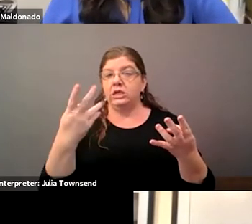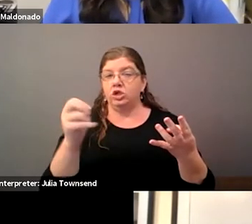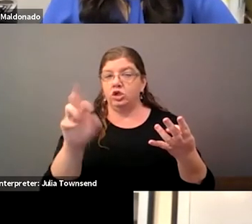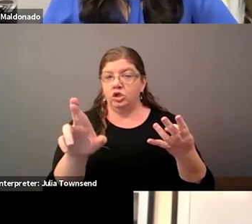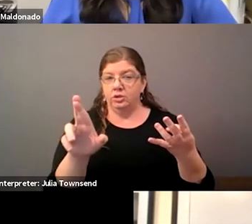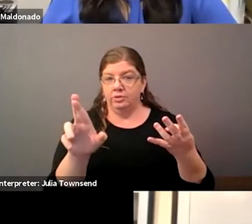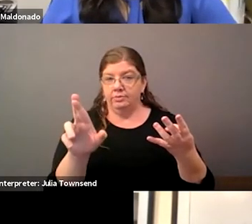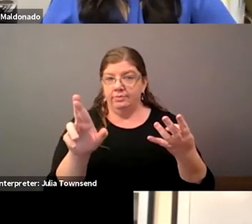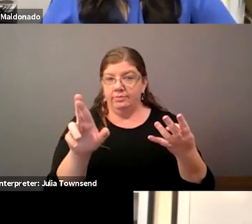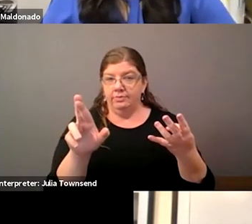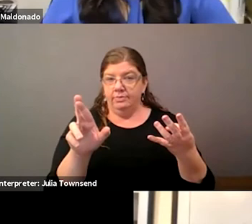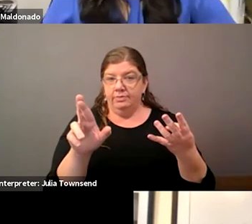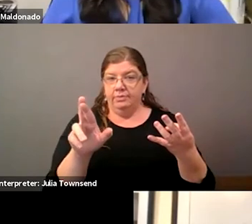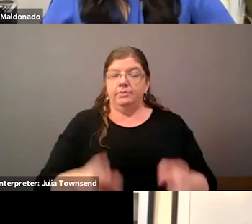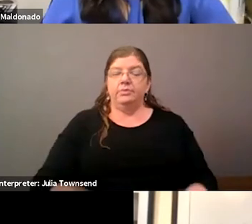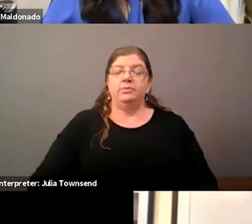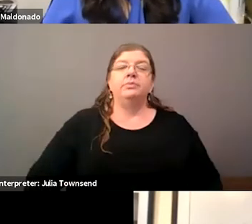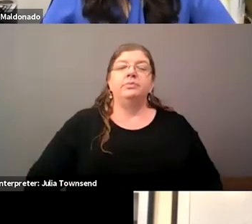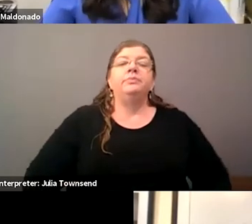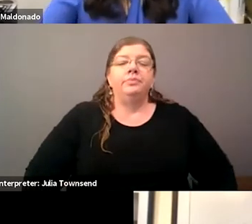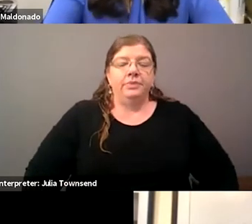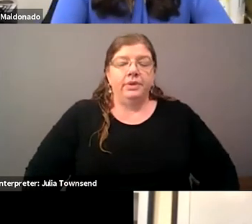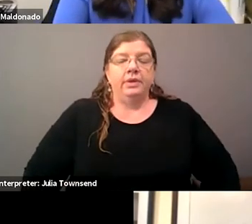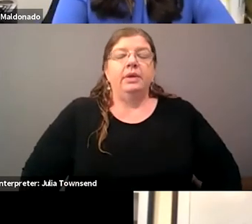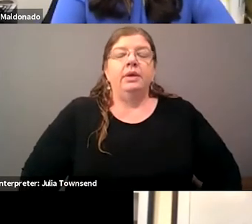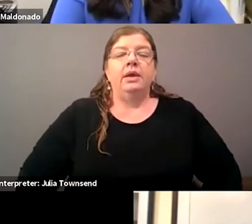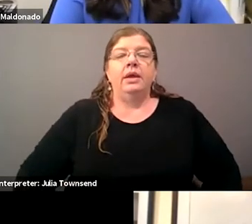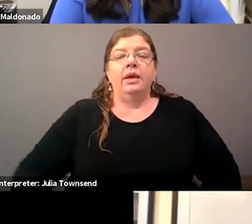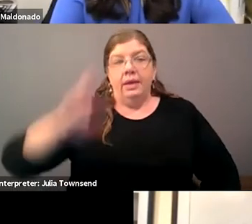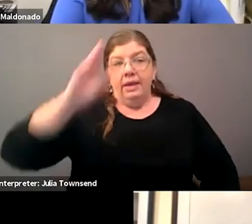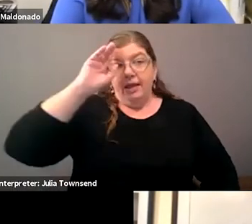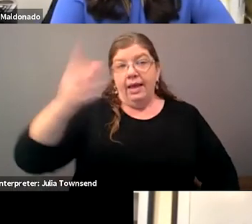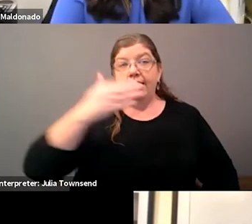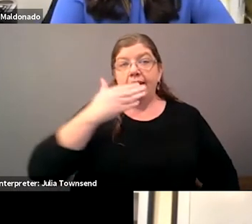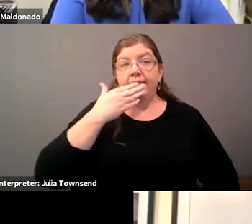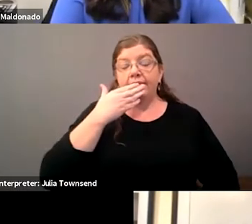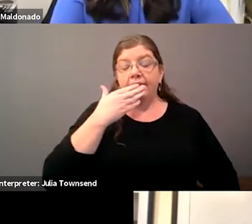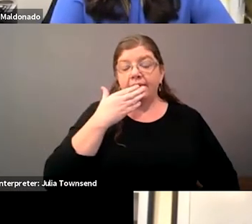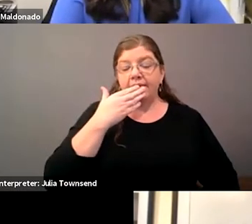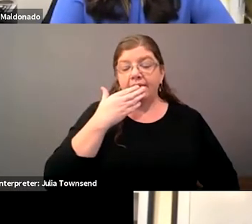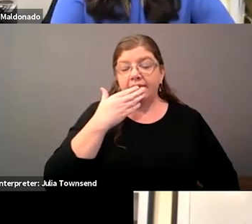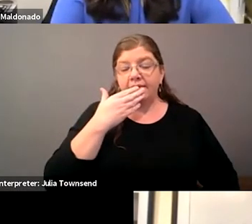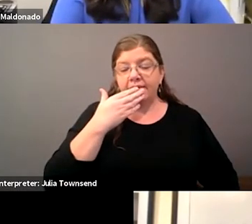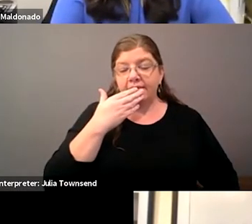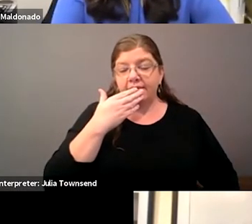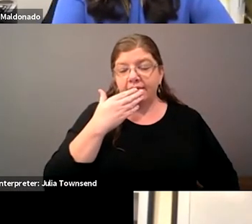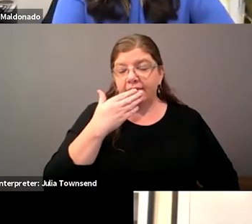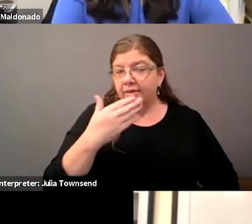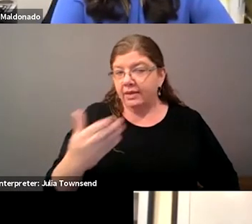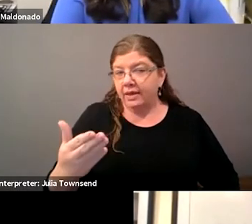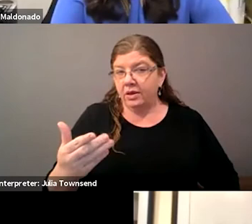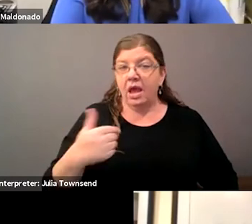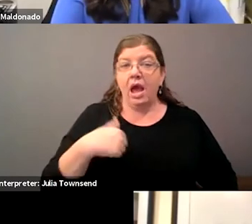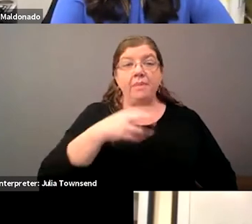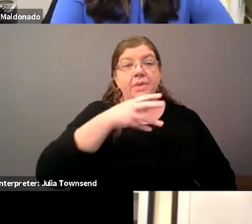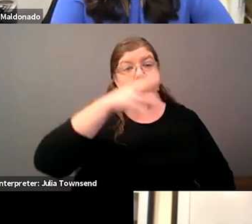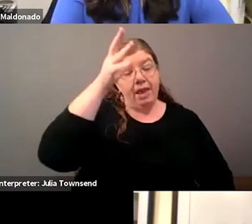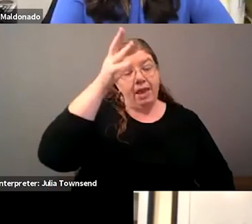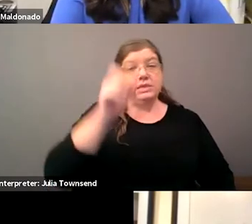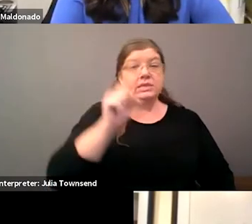netzinger hi thank you um i'm going to repeat because we're recording again um i'm a parent of a son of a